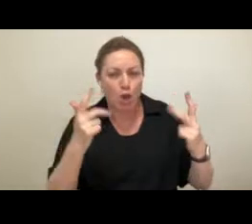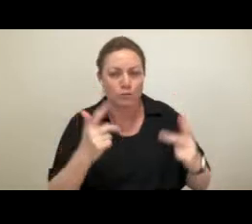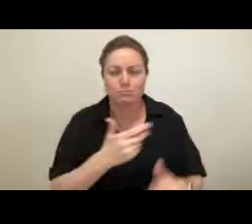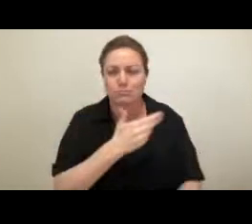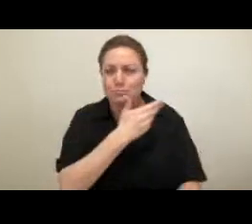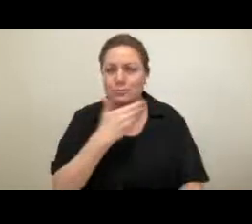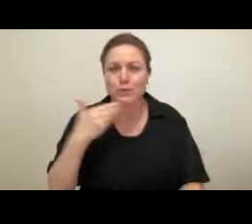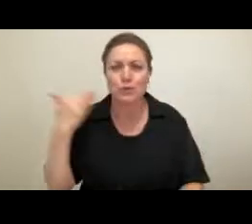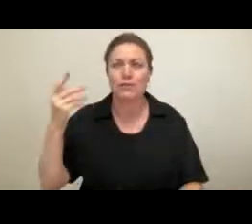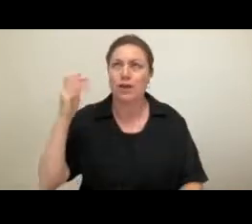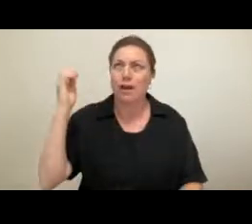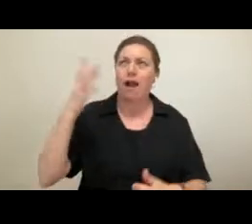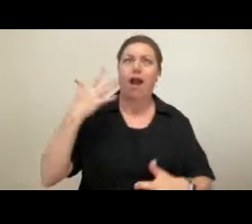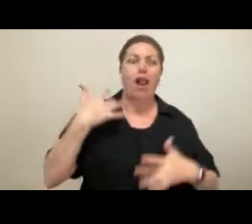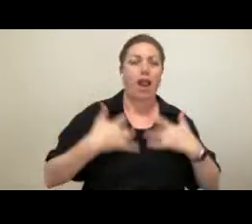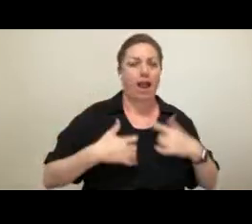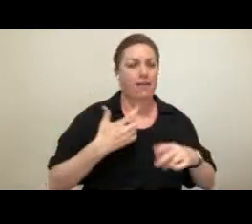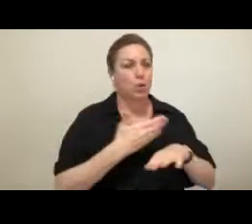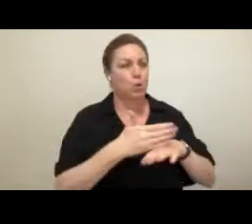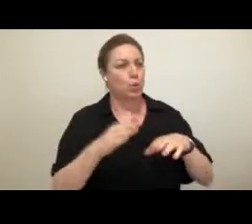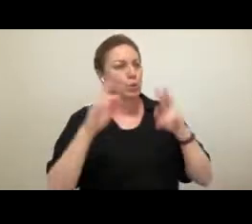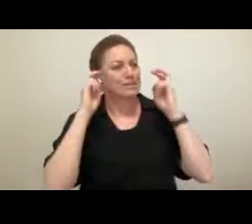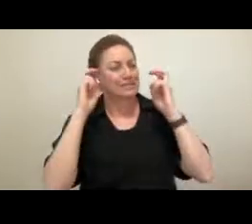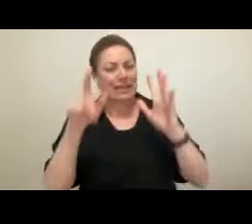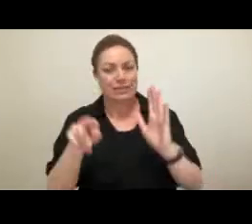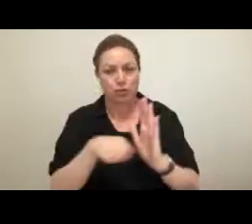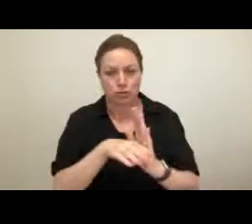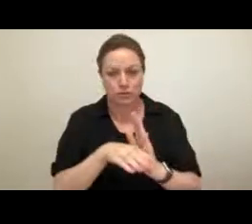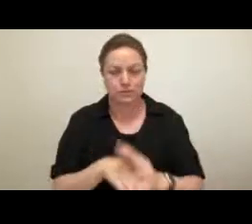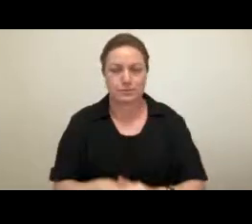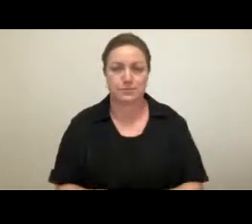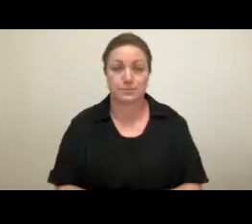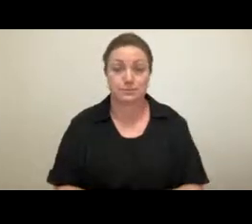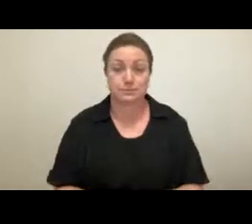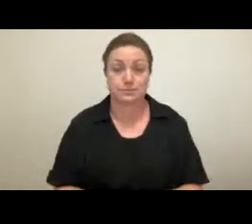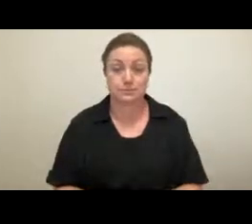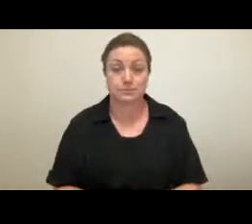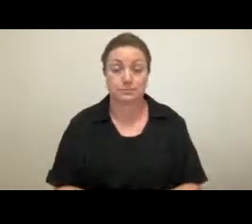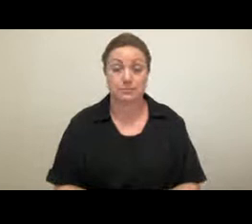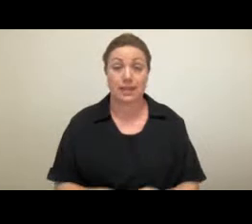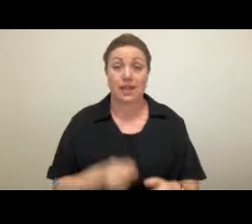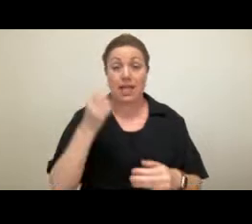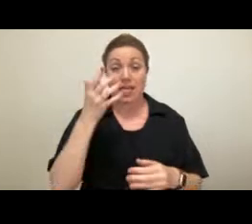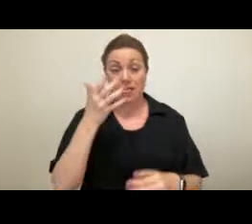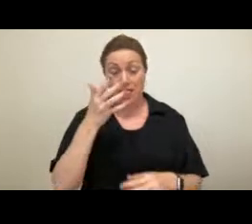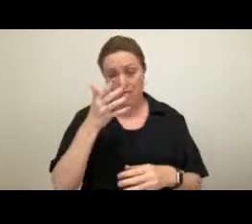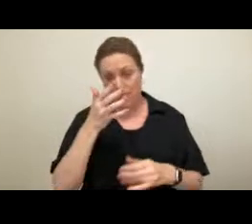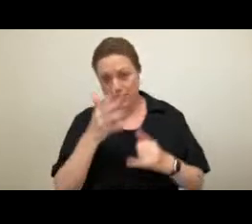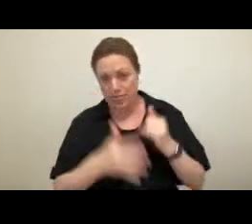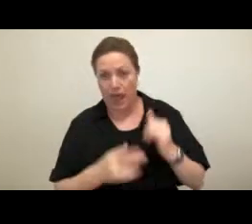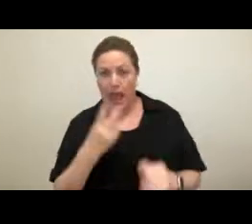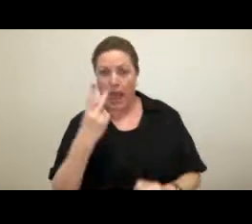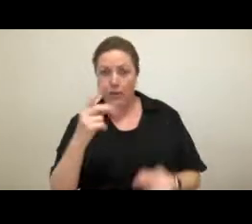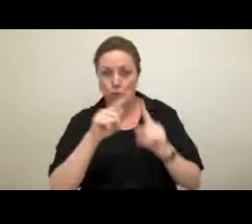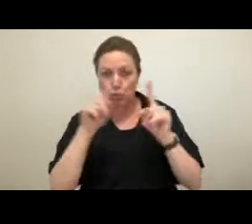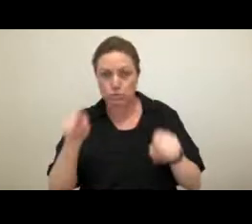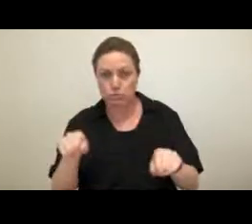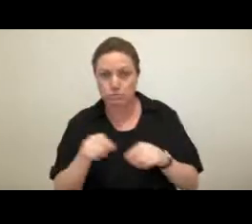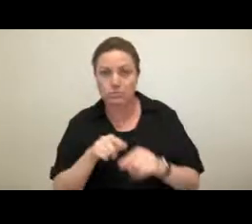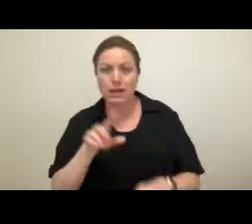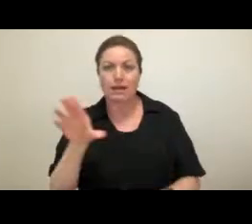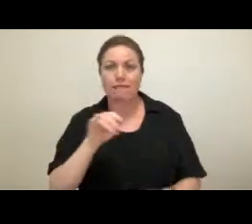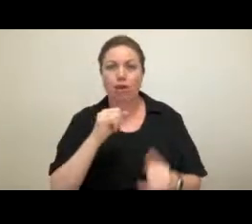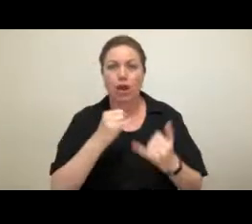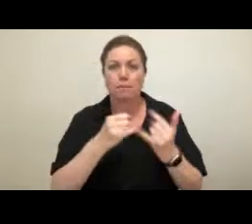precincts. The last 2 slides are from Sydenham Station, images are from Sydenham Station, and that features a